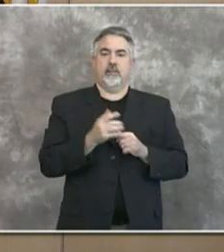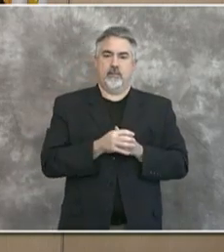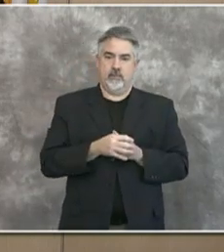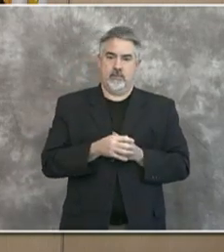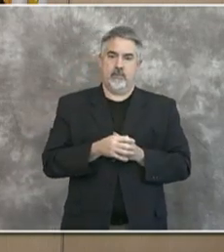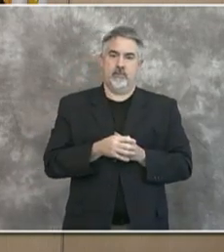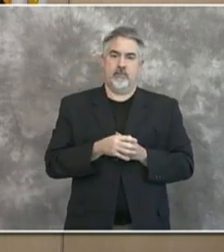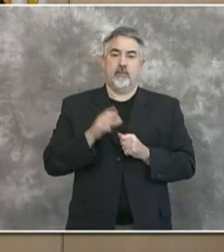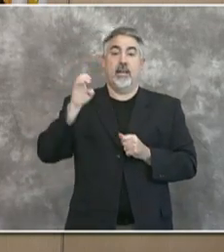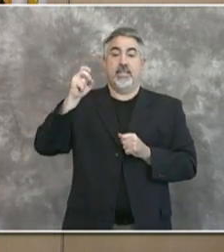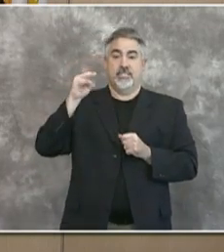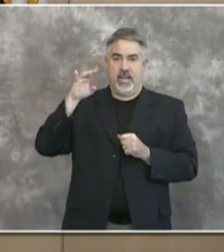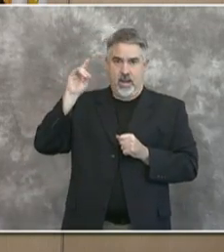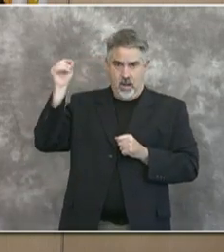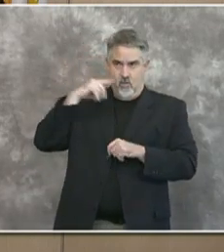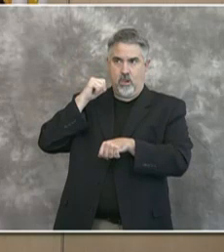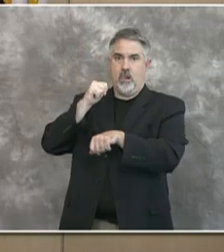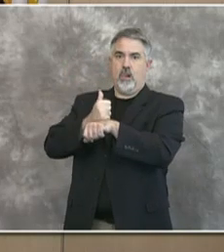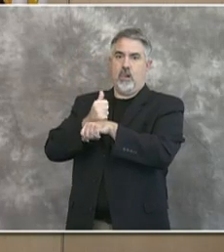beginning on Monday,